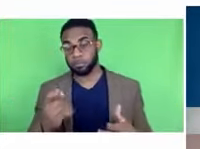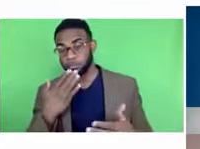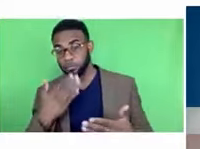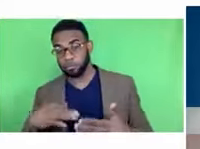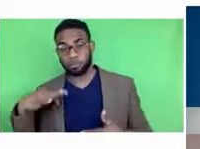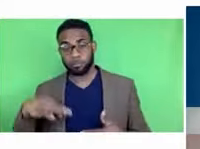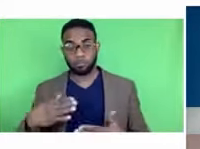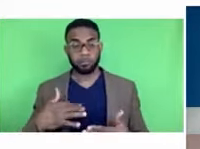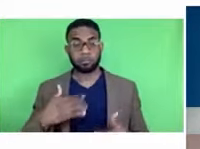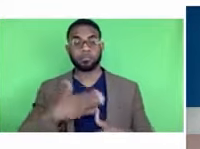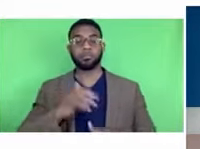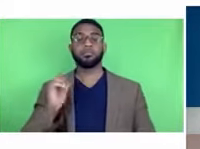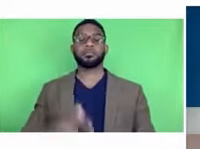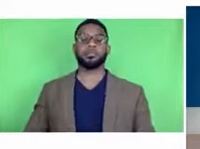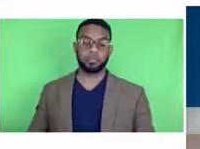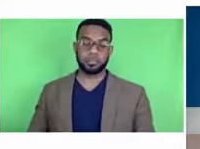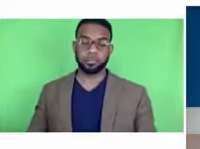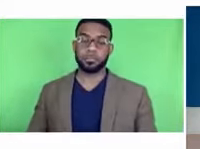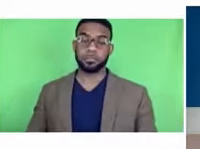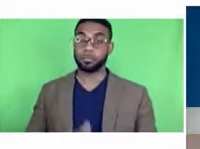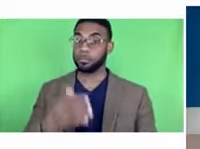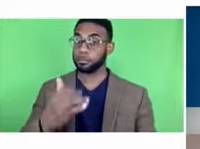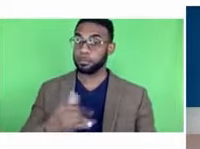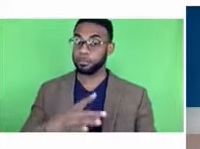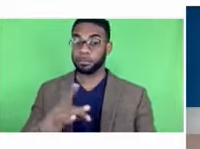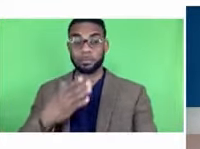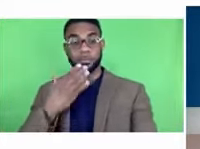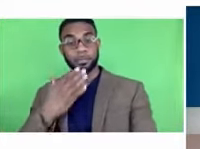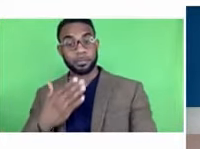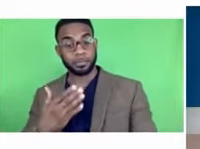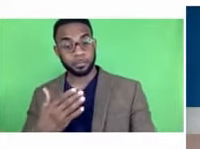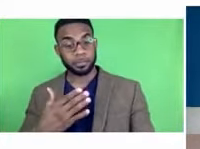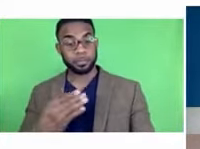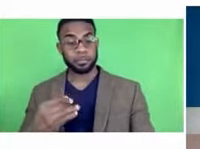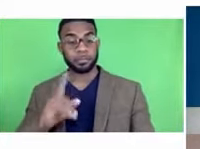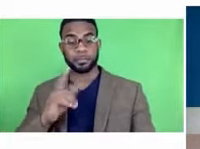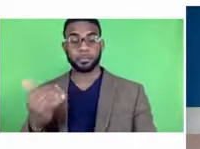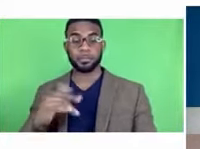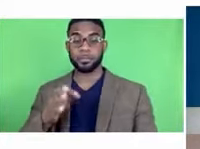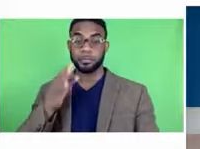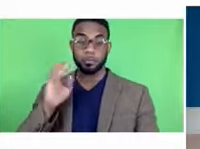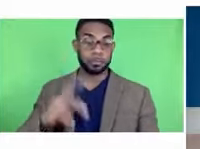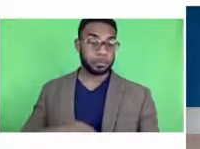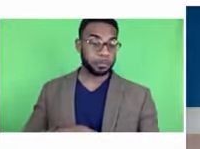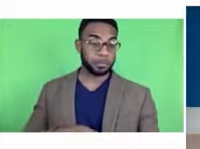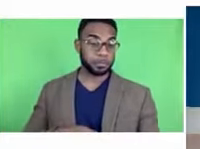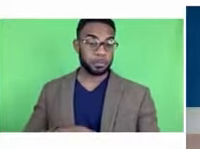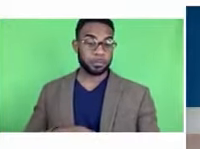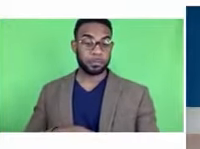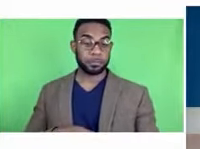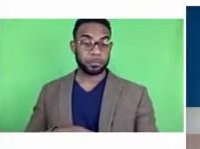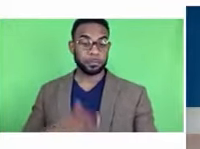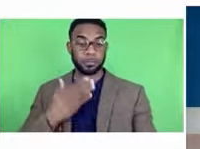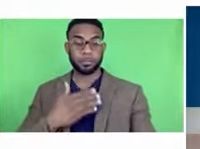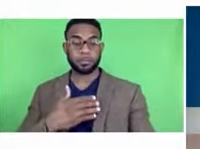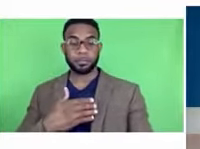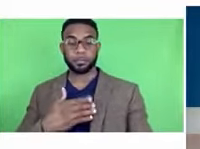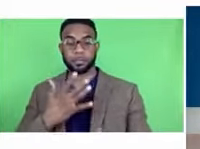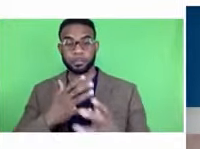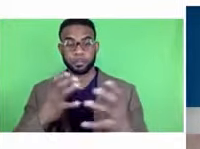I appreciate you all. And on that note, I will say thank you, and we will talk to you again soon. Thank you very much. Thank you so much.